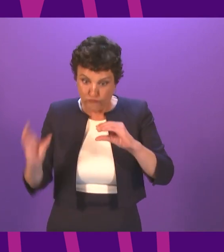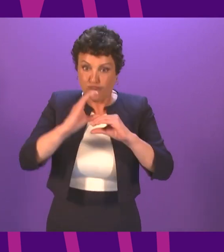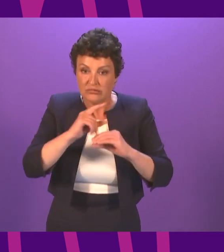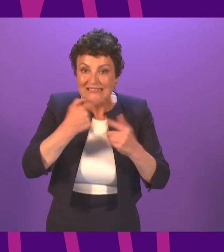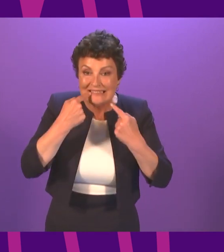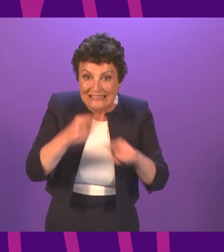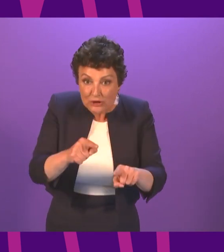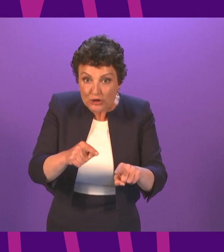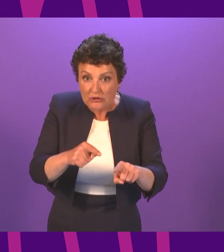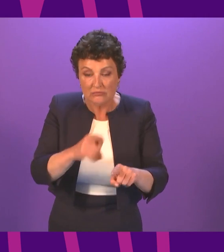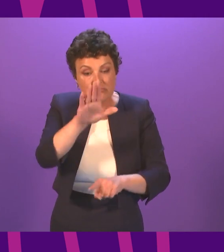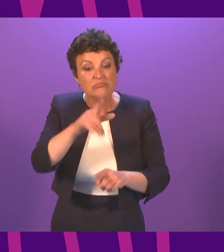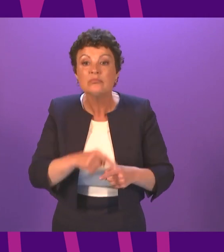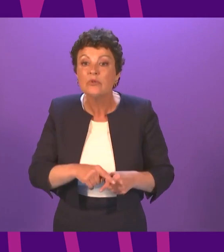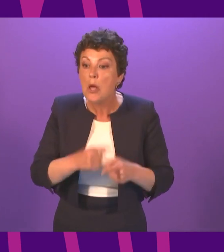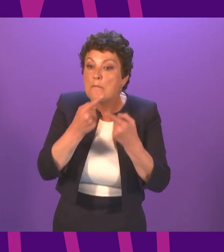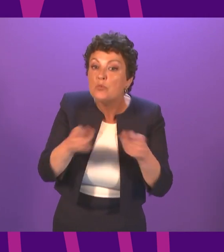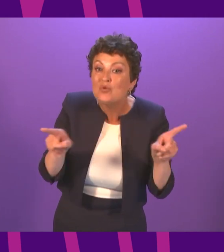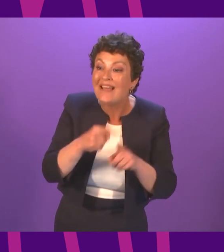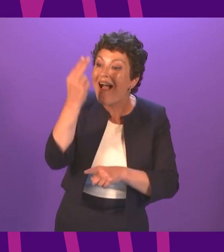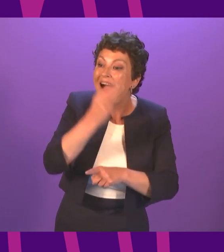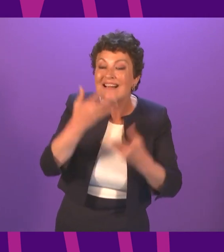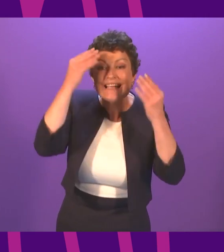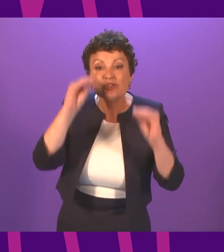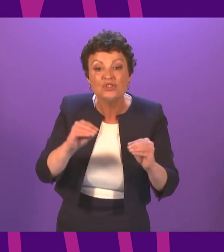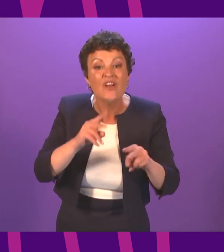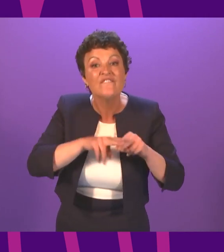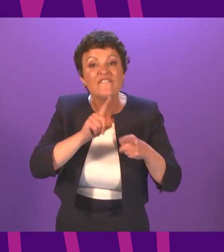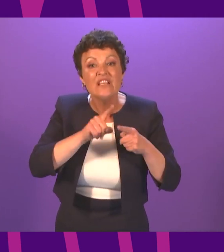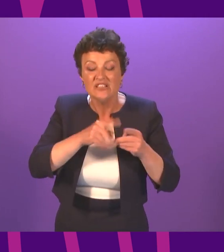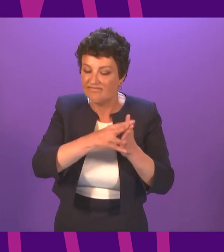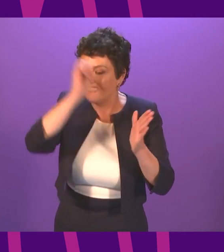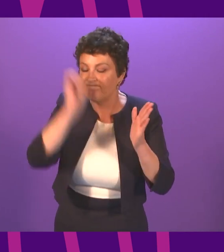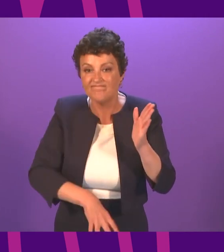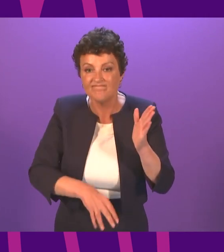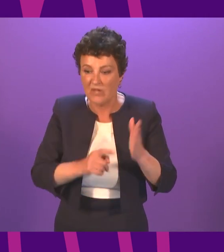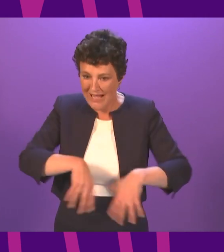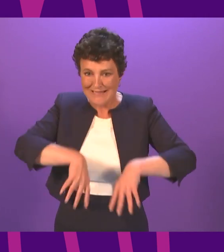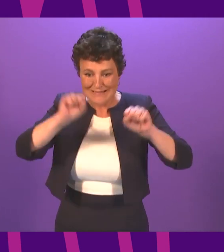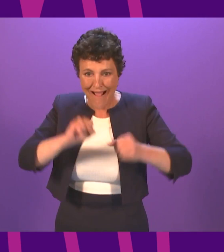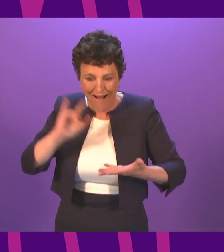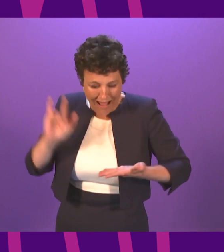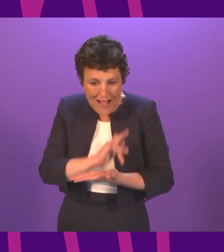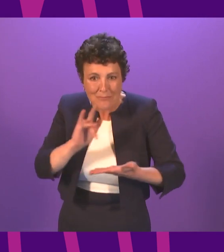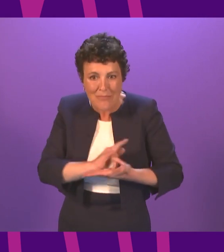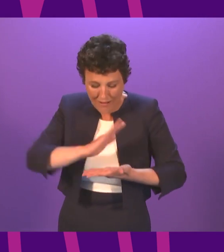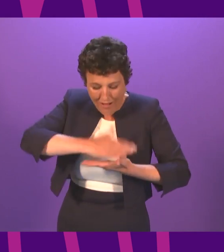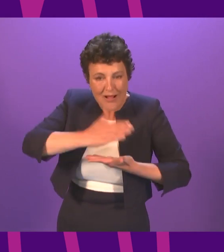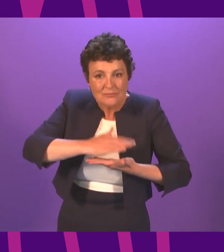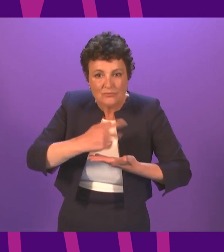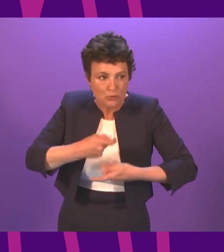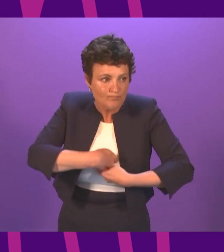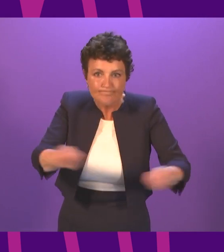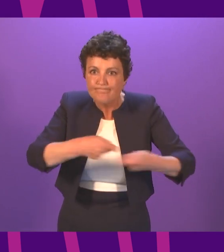recruitment, abolishing fees for music and arts education, starting the rollout of laptops and tablets for every school pupil,